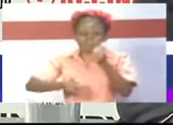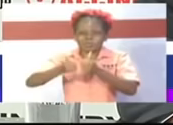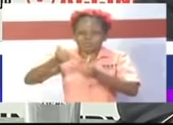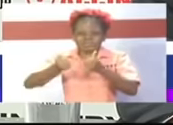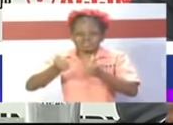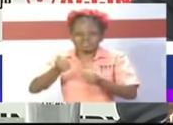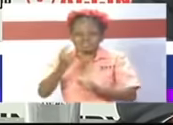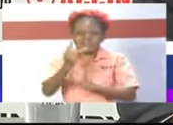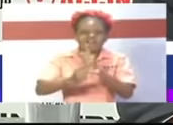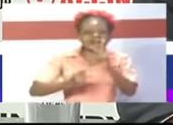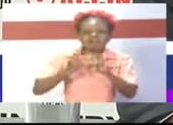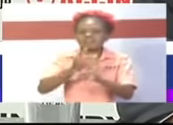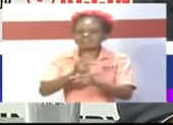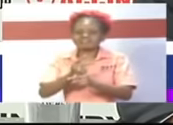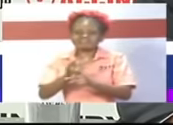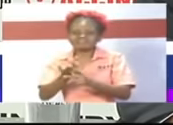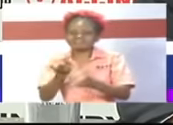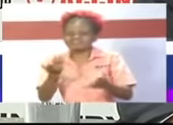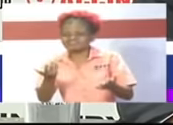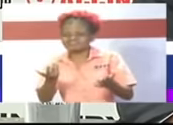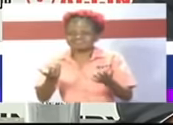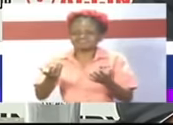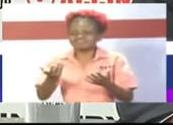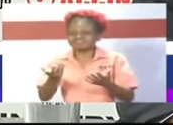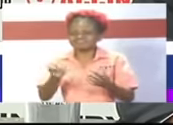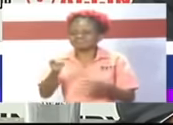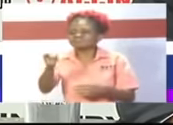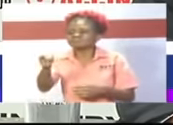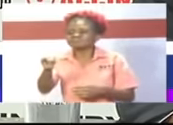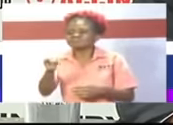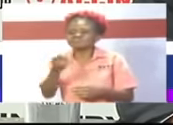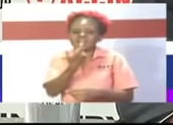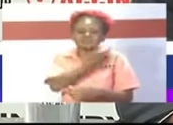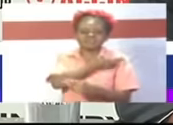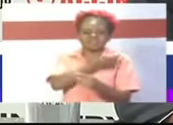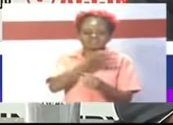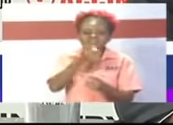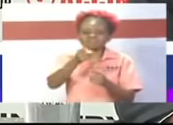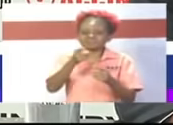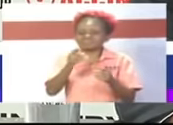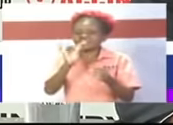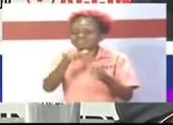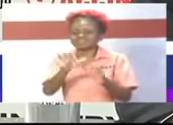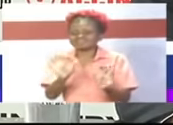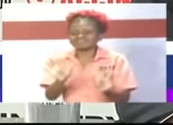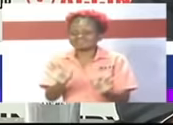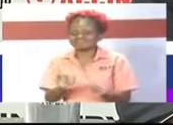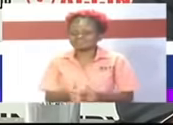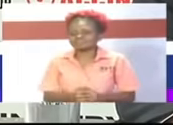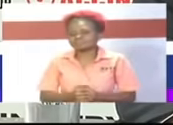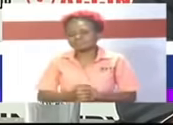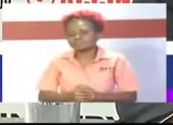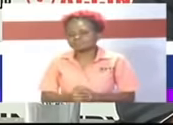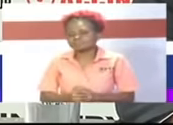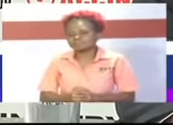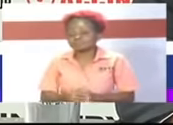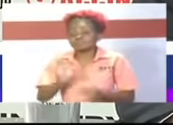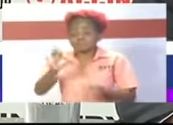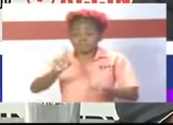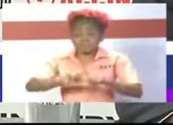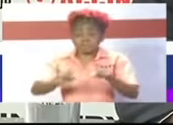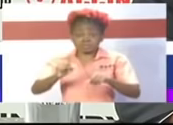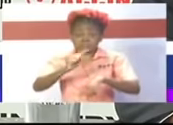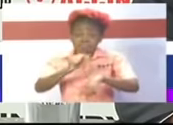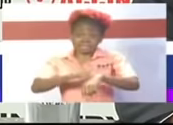vaccines we've been given actually belong to one particular brand. Now, that being said, the time frames after which we're seeing these